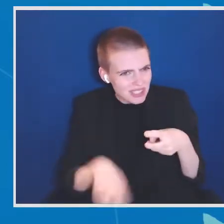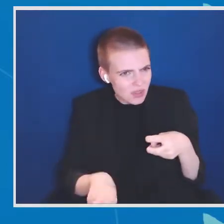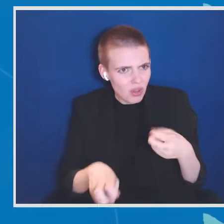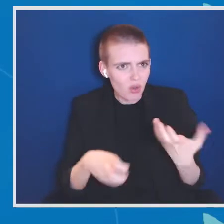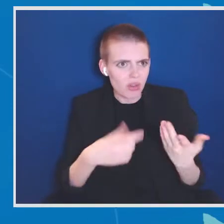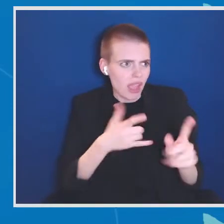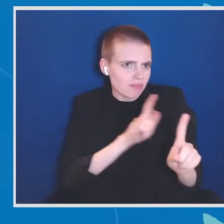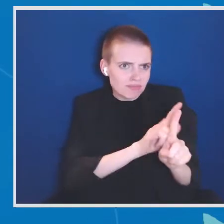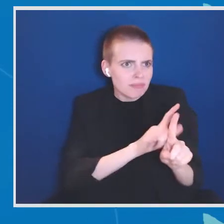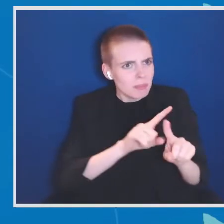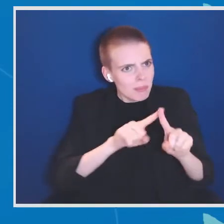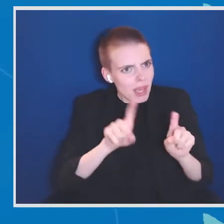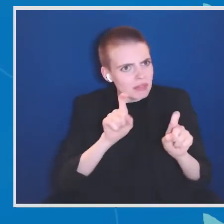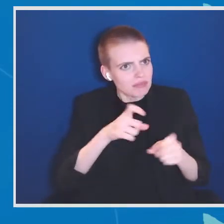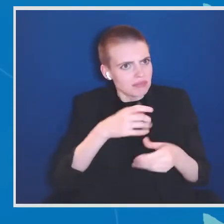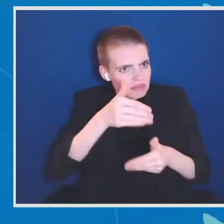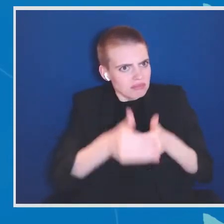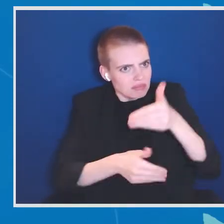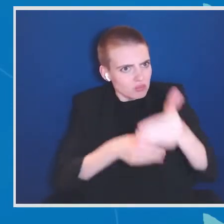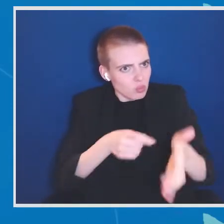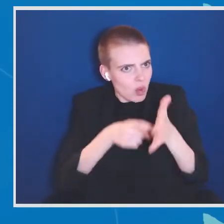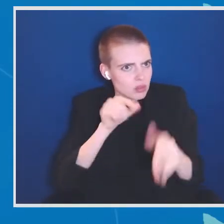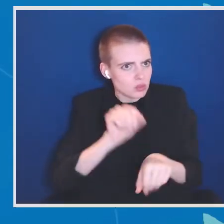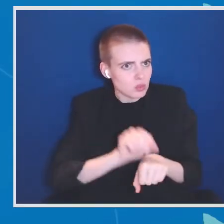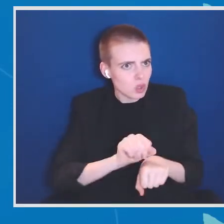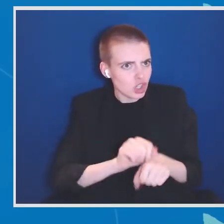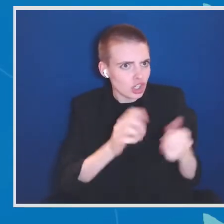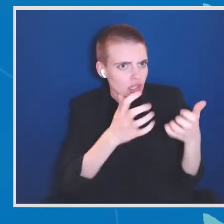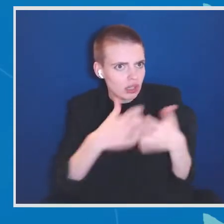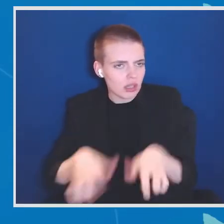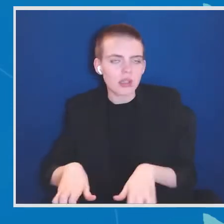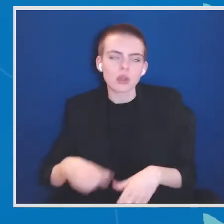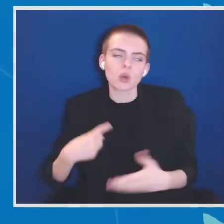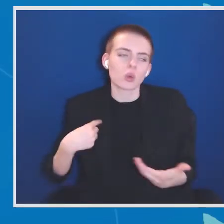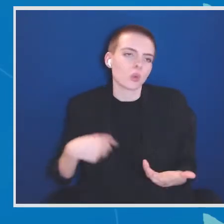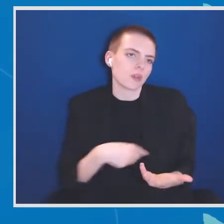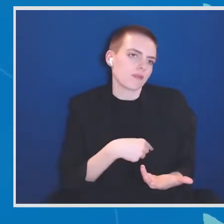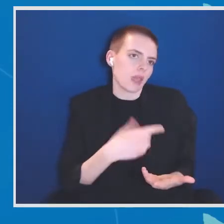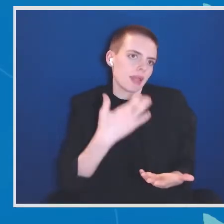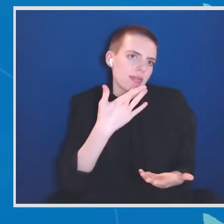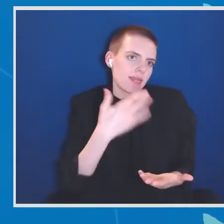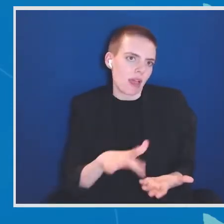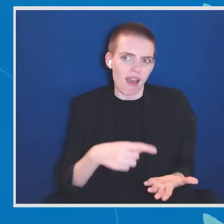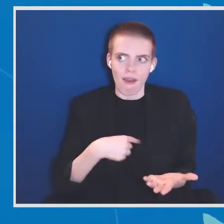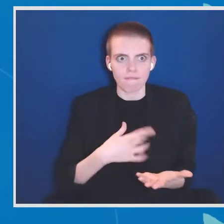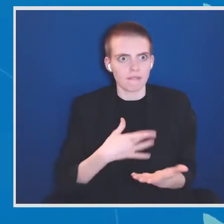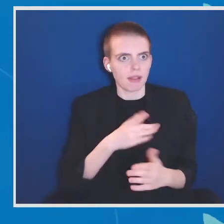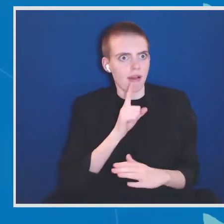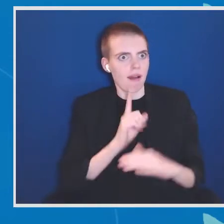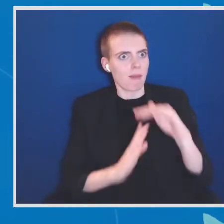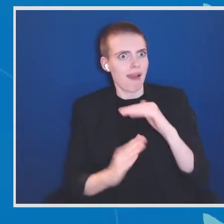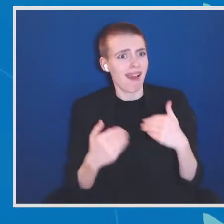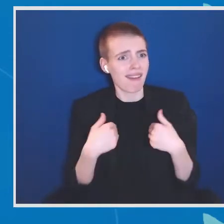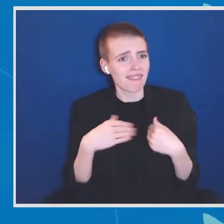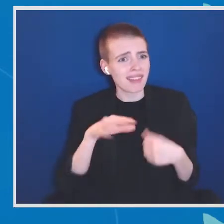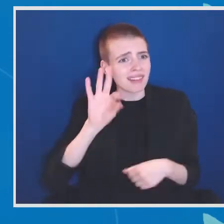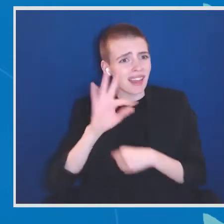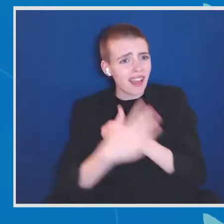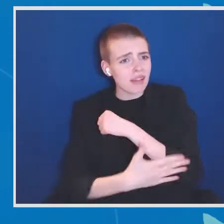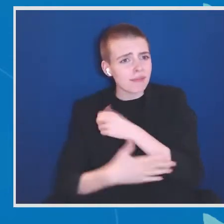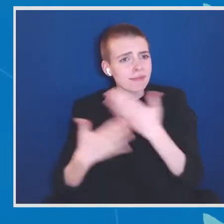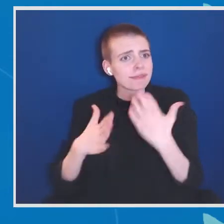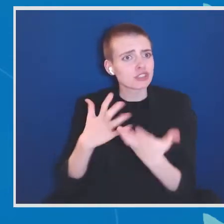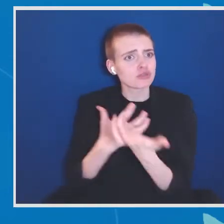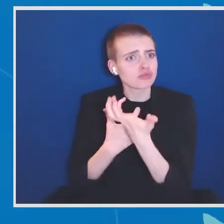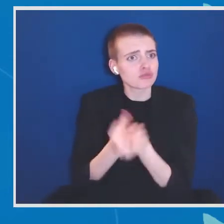work. And so we've been fortunate enough, and I'm humbled that we have 9 countries that have put their trust in us to